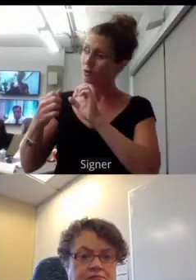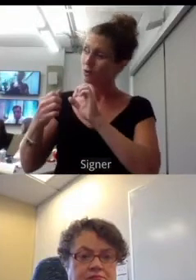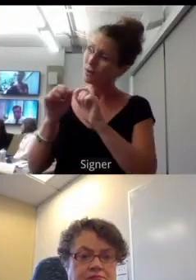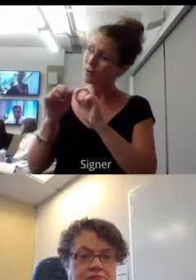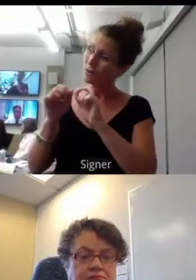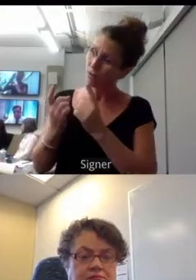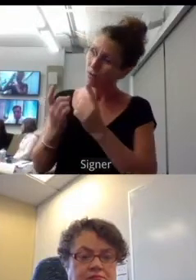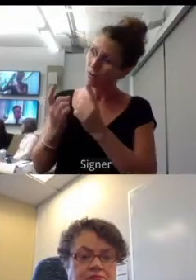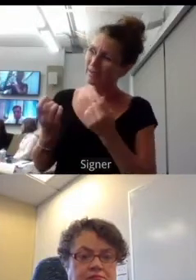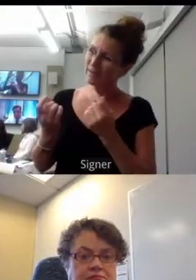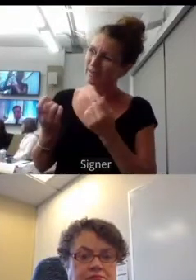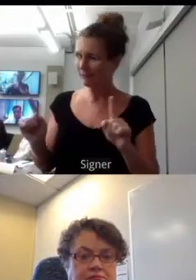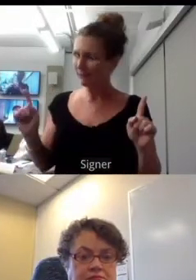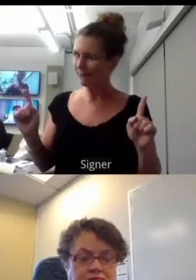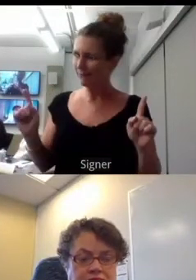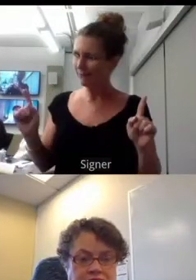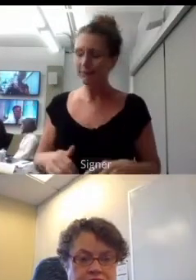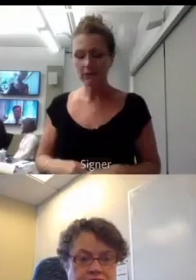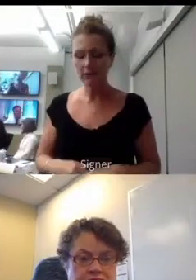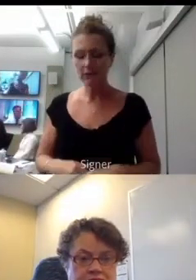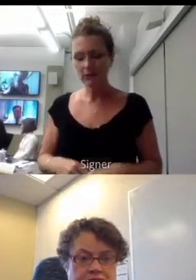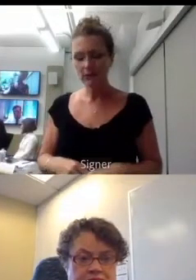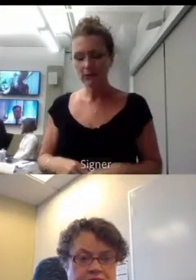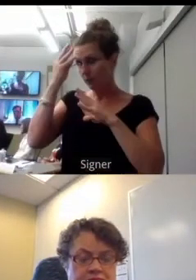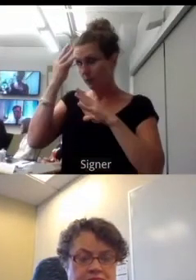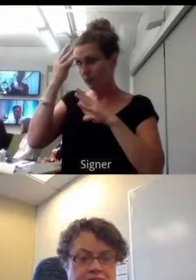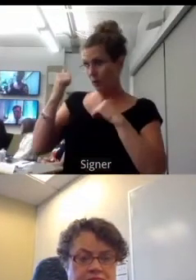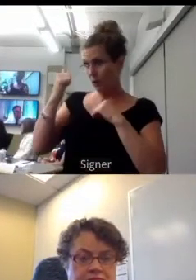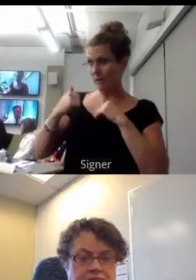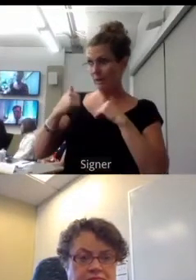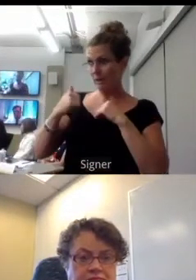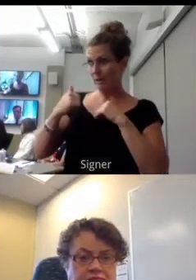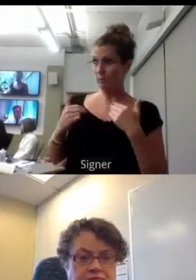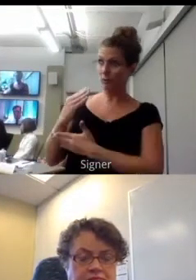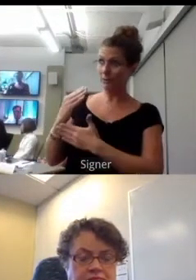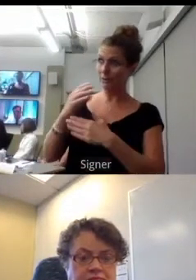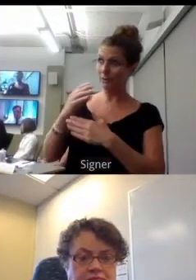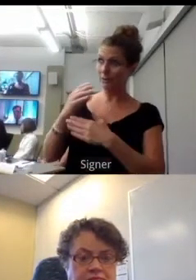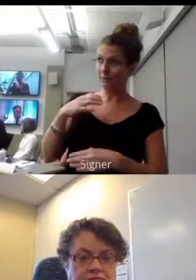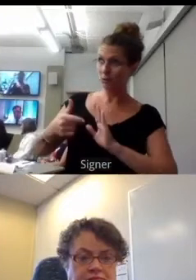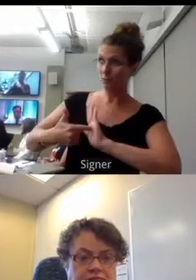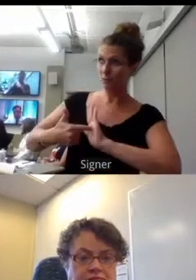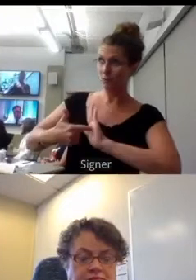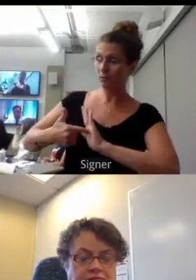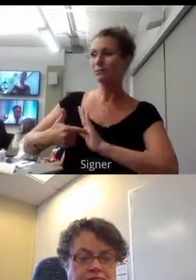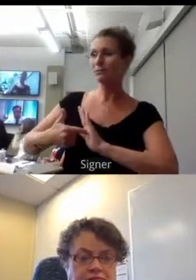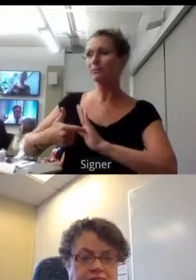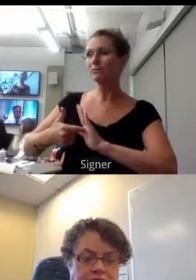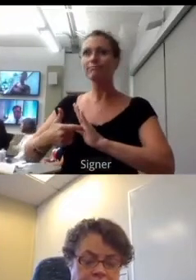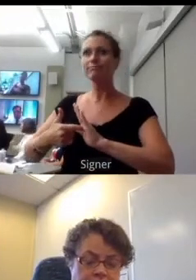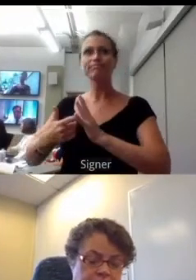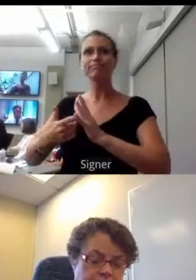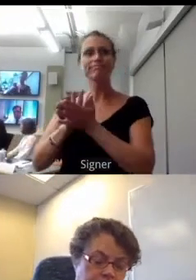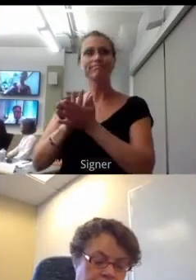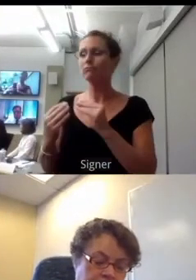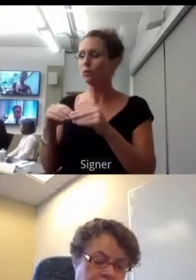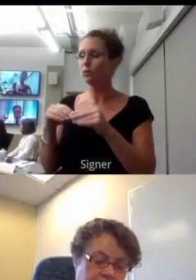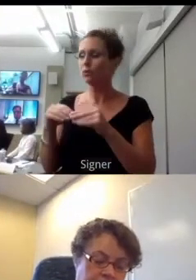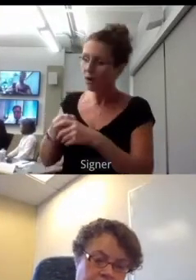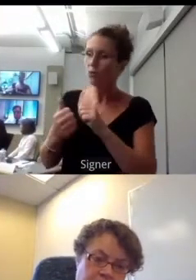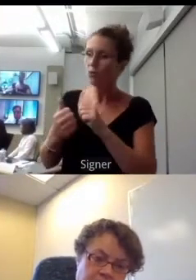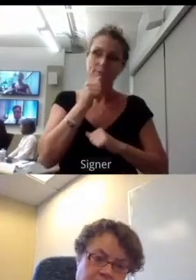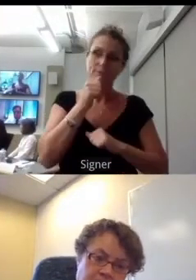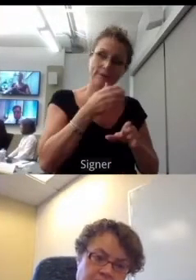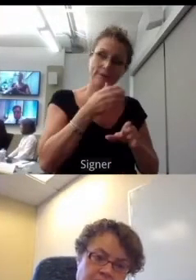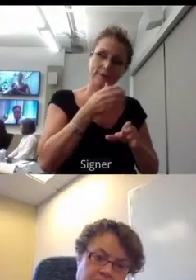of a Canadian Human Rights Commission model that can dive more directly into the private sector in areas of federal jurisdiction. I mean, do